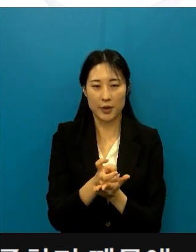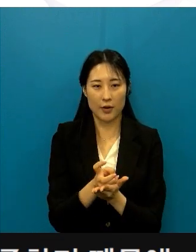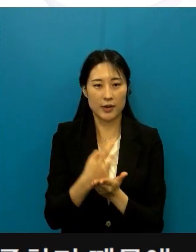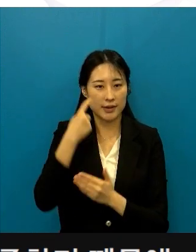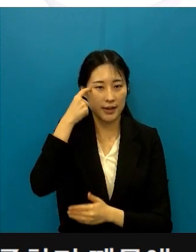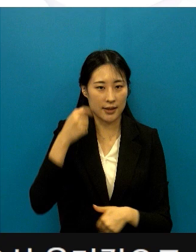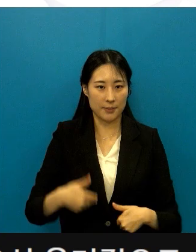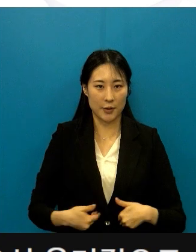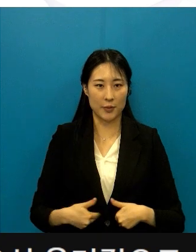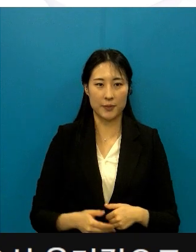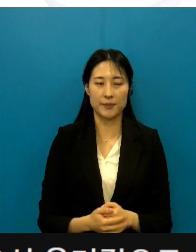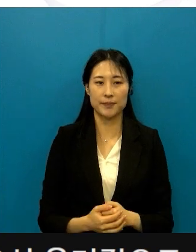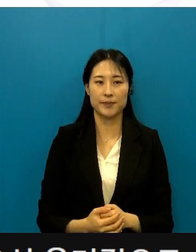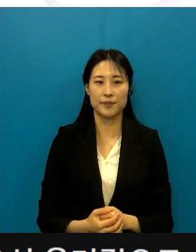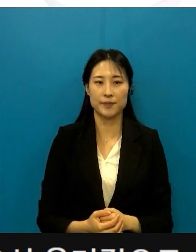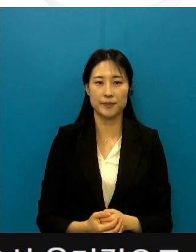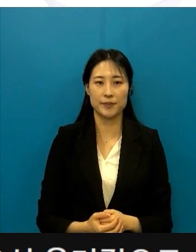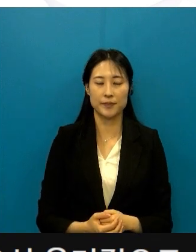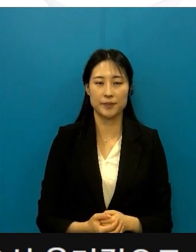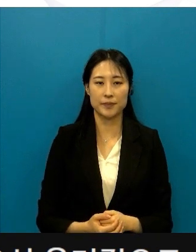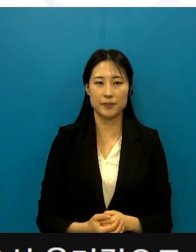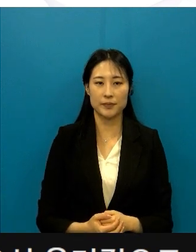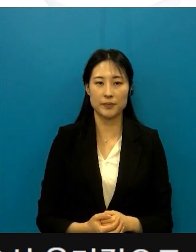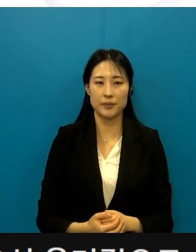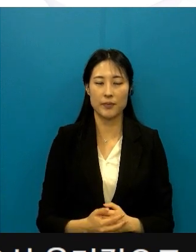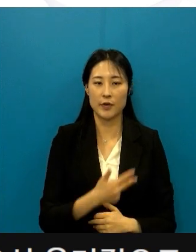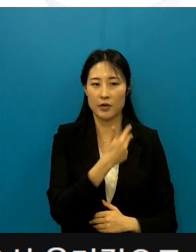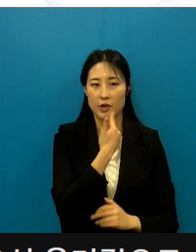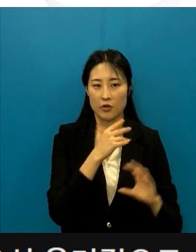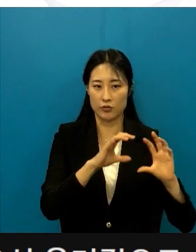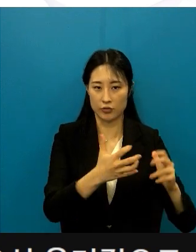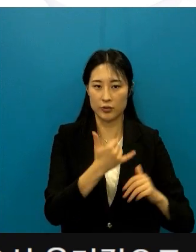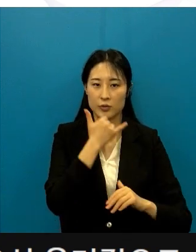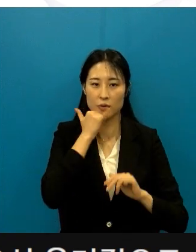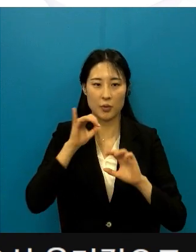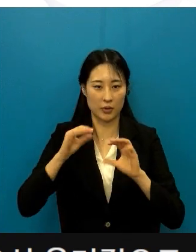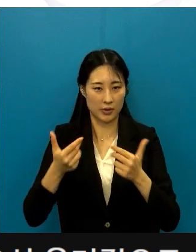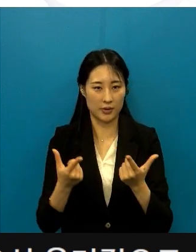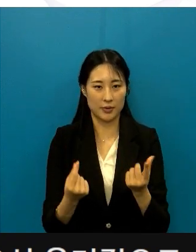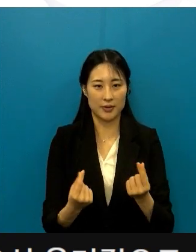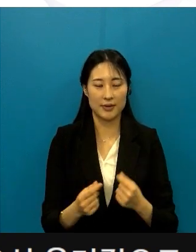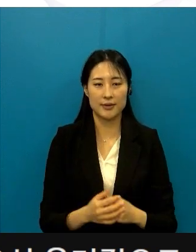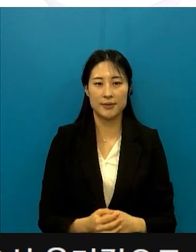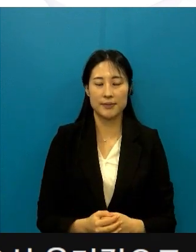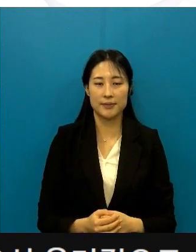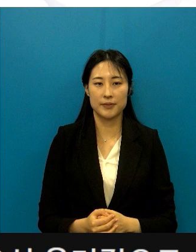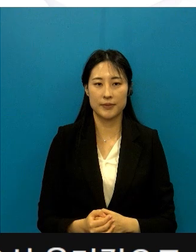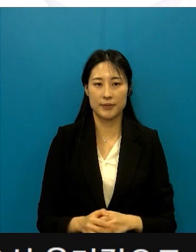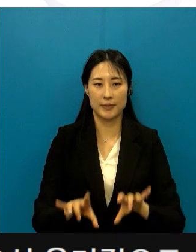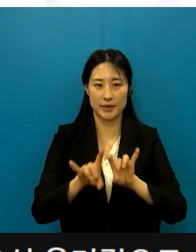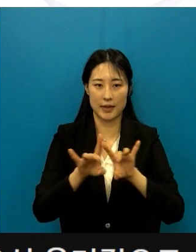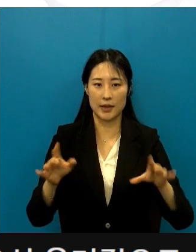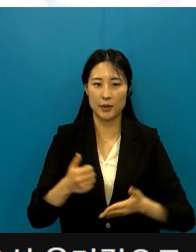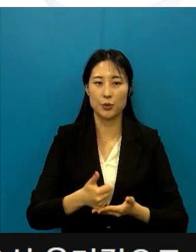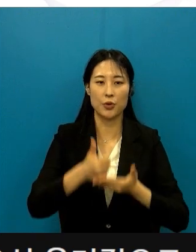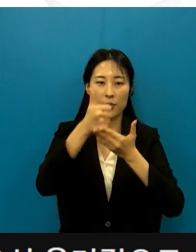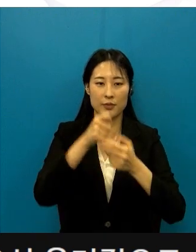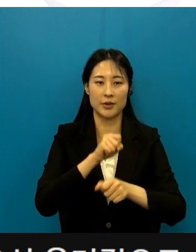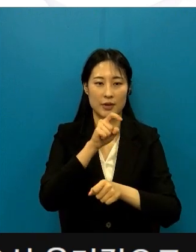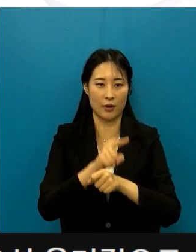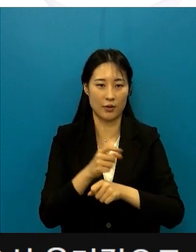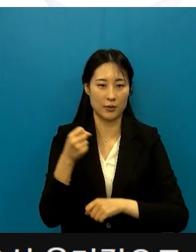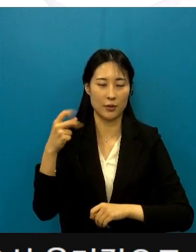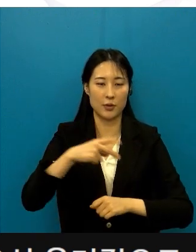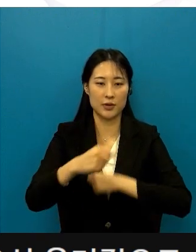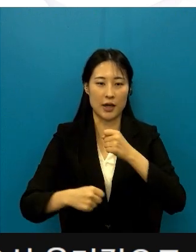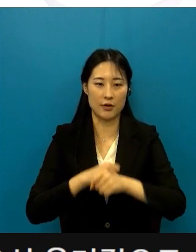In England, in Germany, we very much stress the dignity of the individual and the autonomy of the individual.